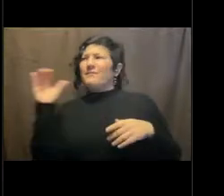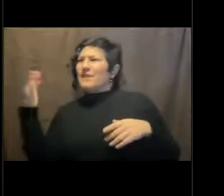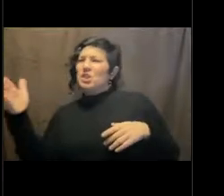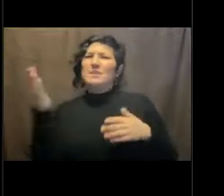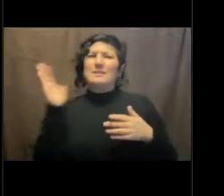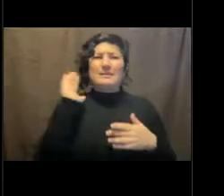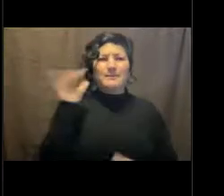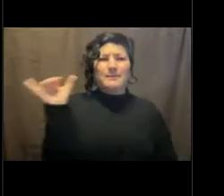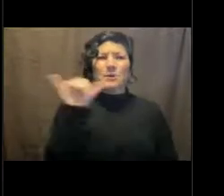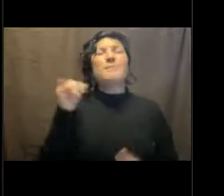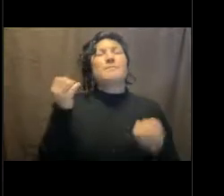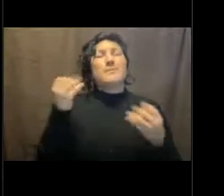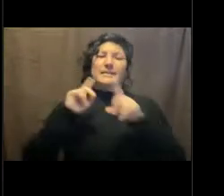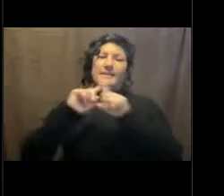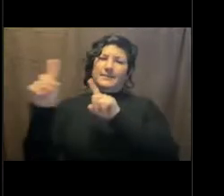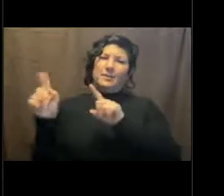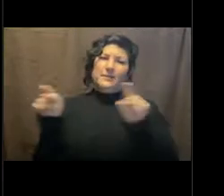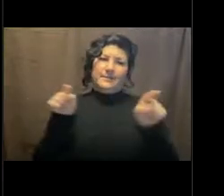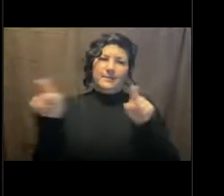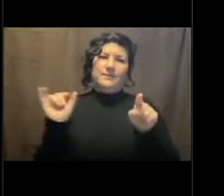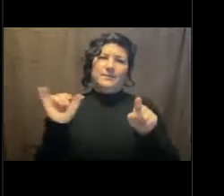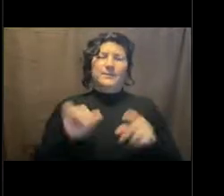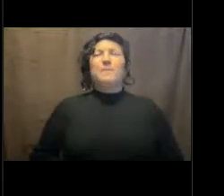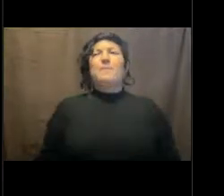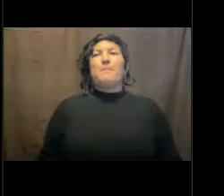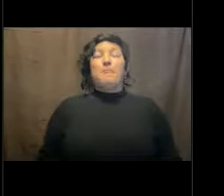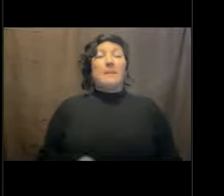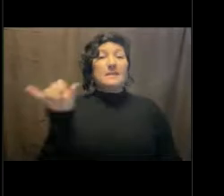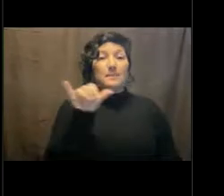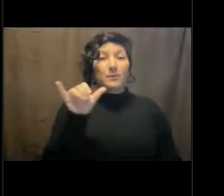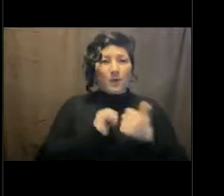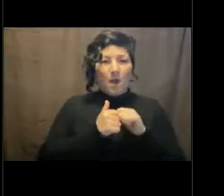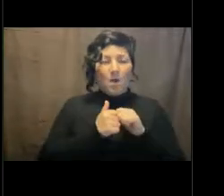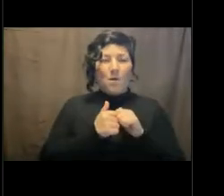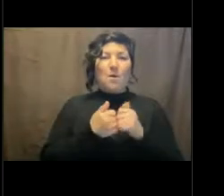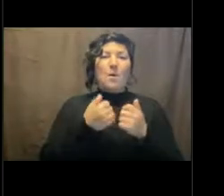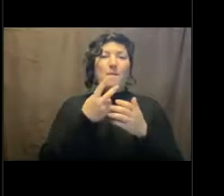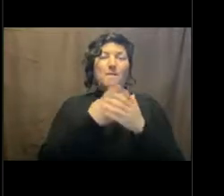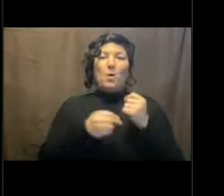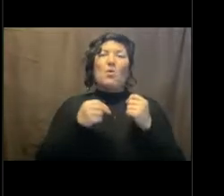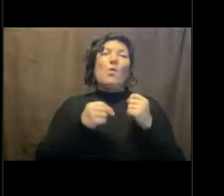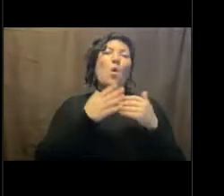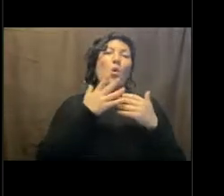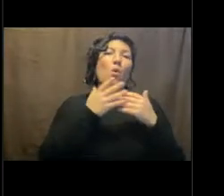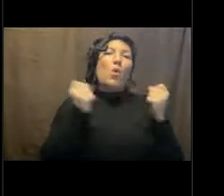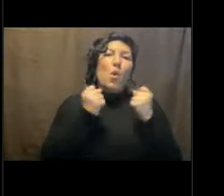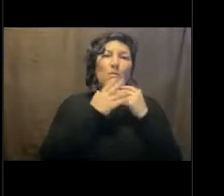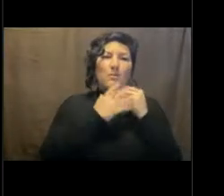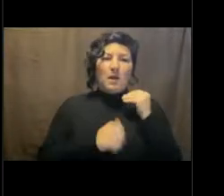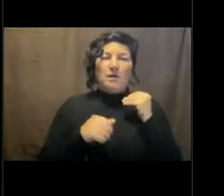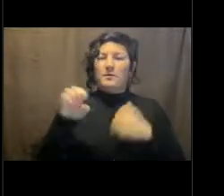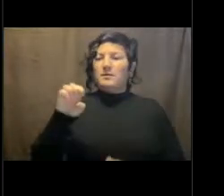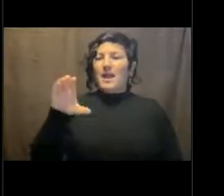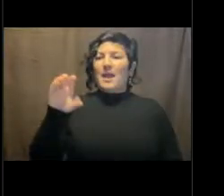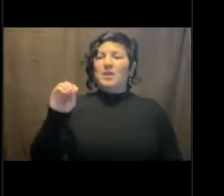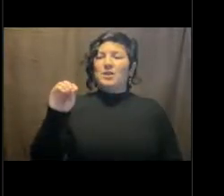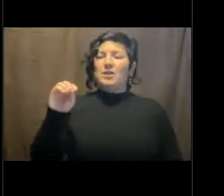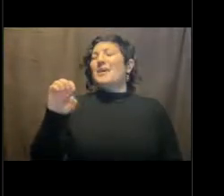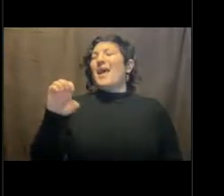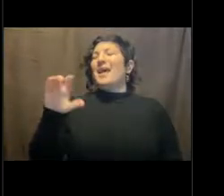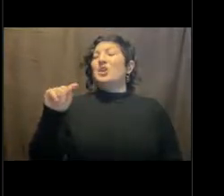So in terms of how they're similar, both fish and sea turtles are what we call cold-blooded, or also termed as ectotherms, which